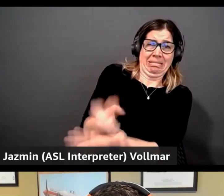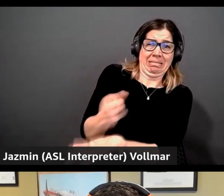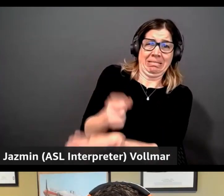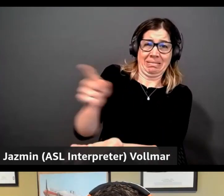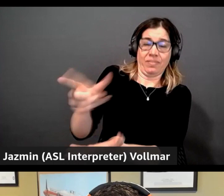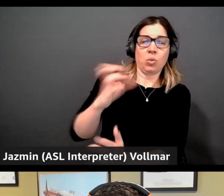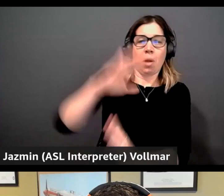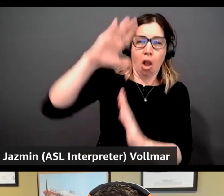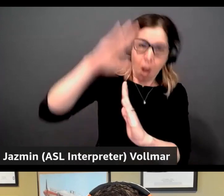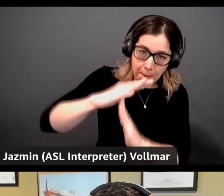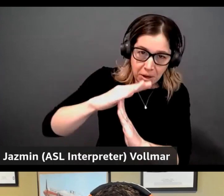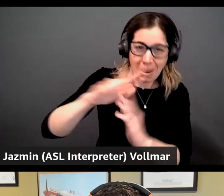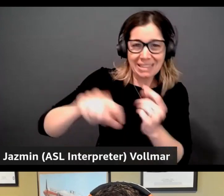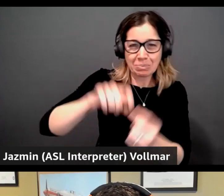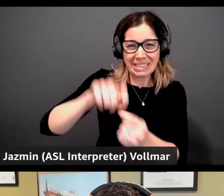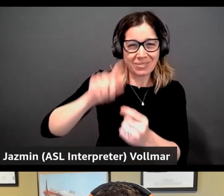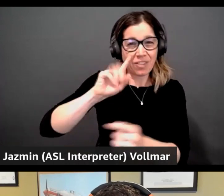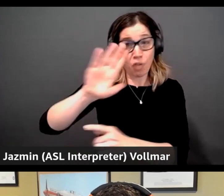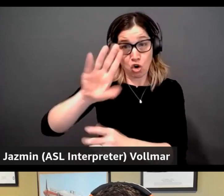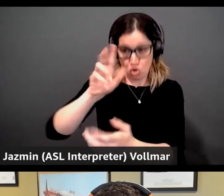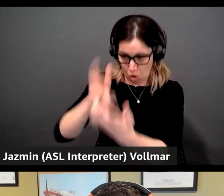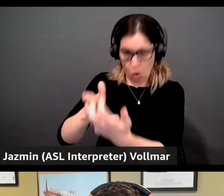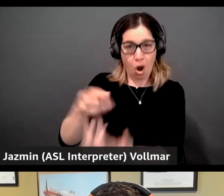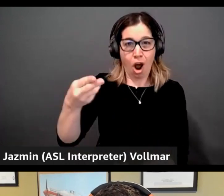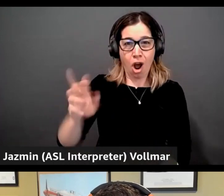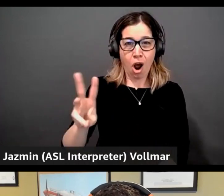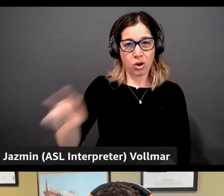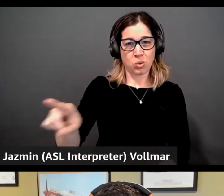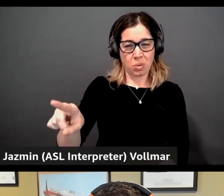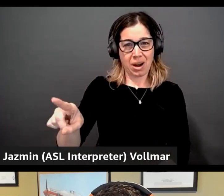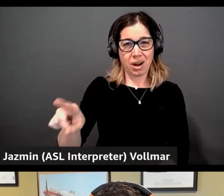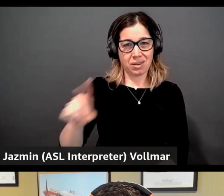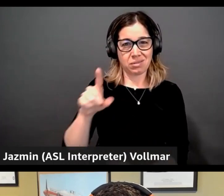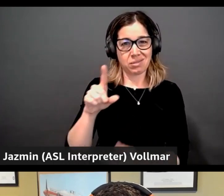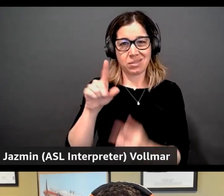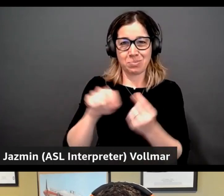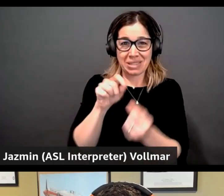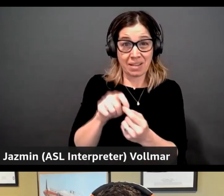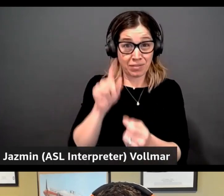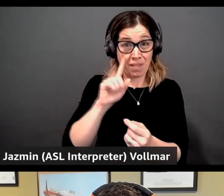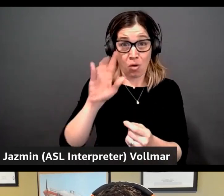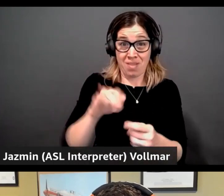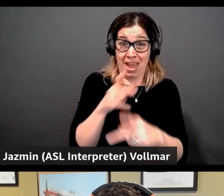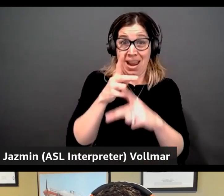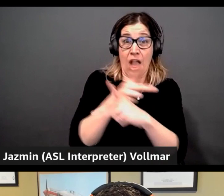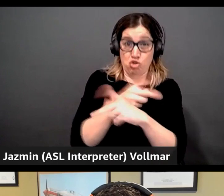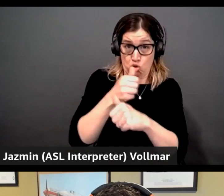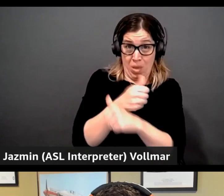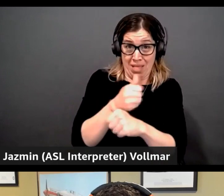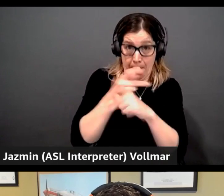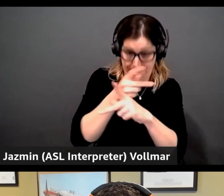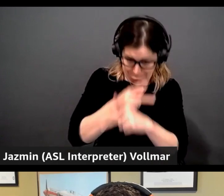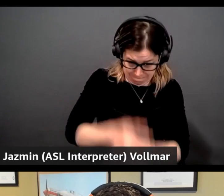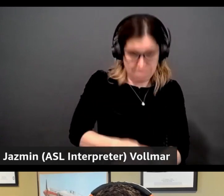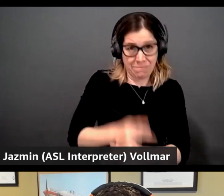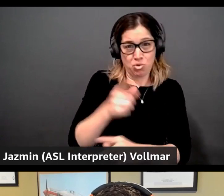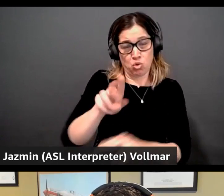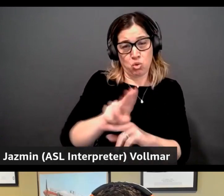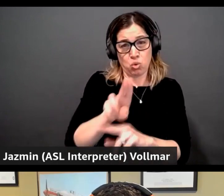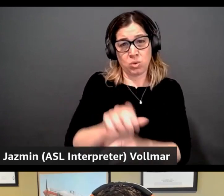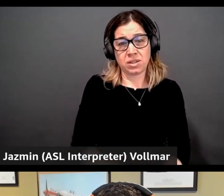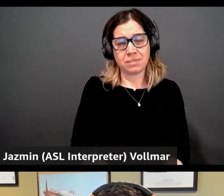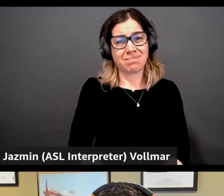optimize specifically for your hardware, specifically for the algorithm that you're using.